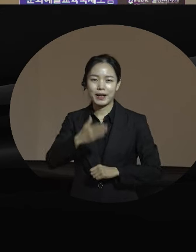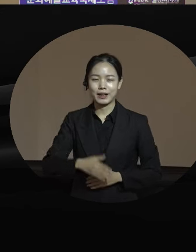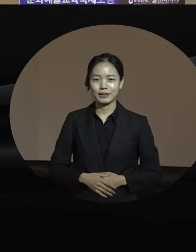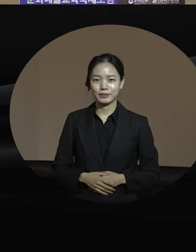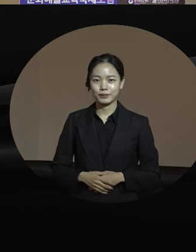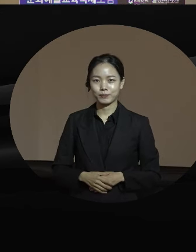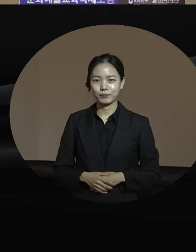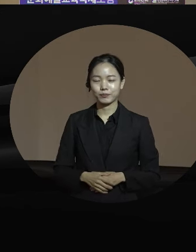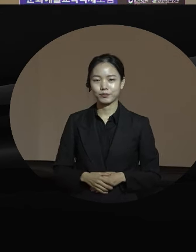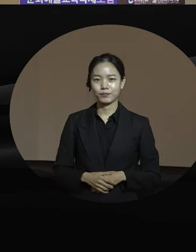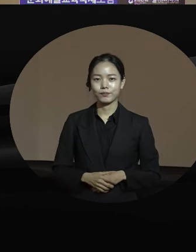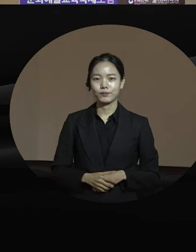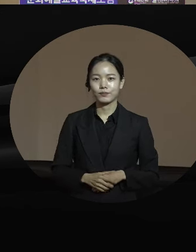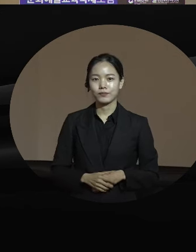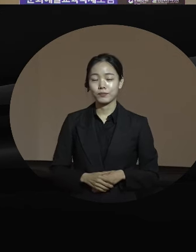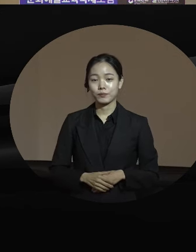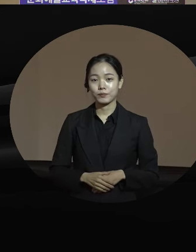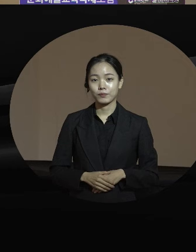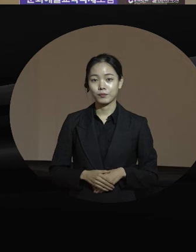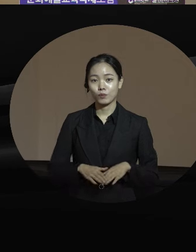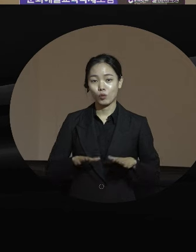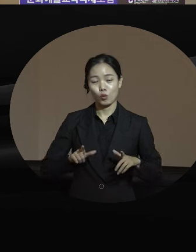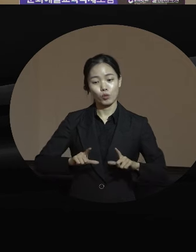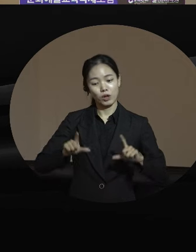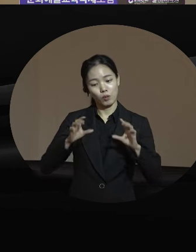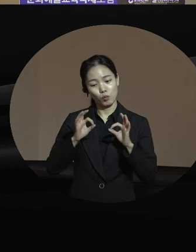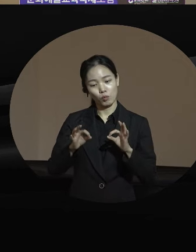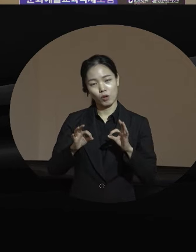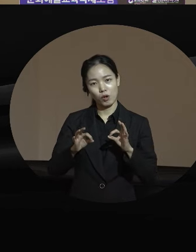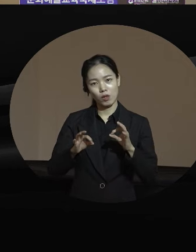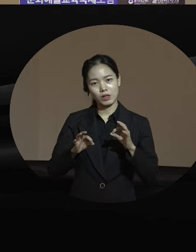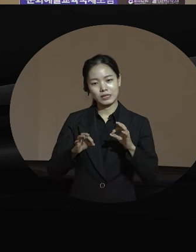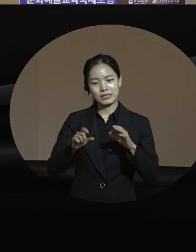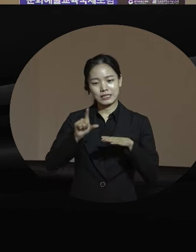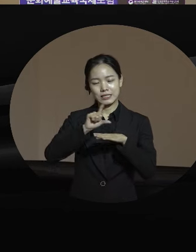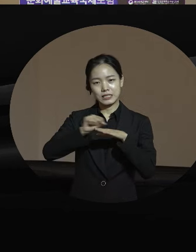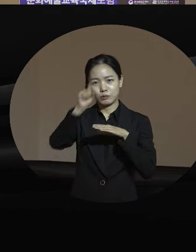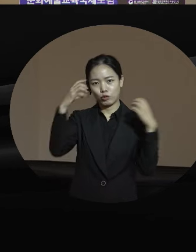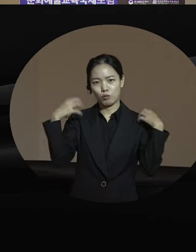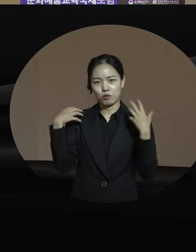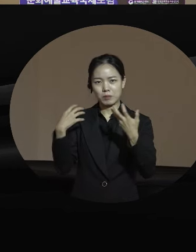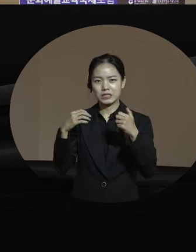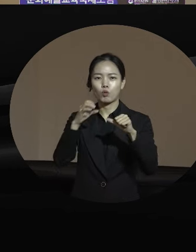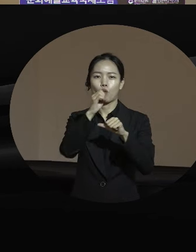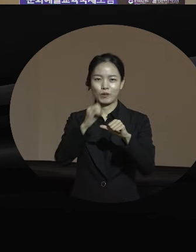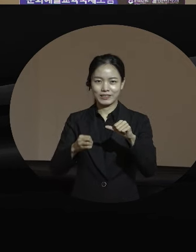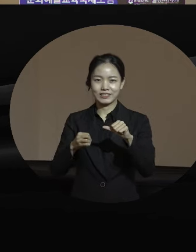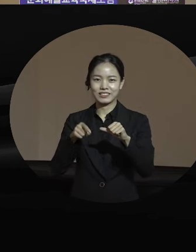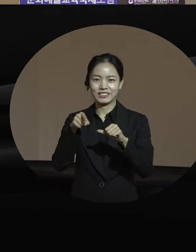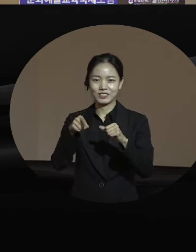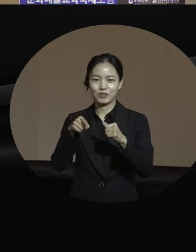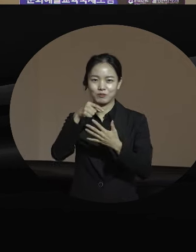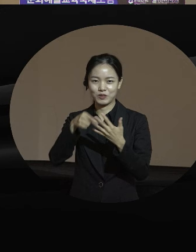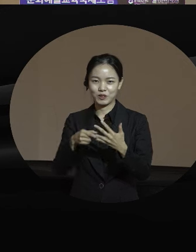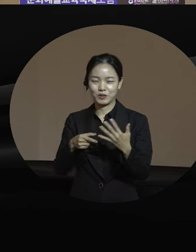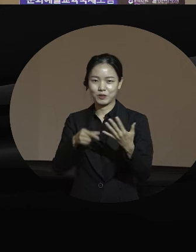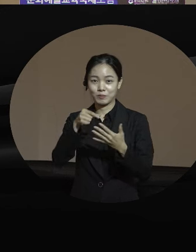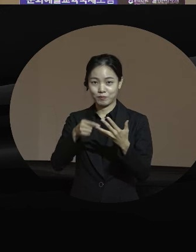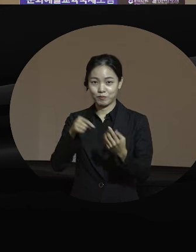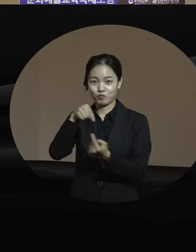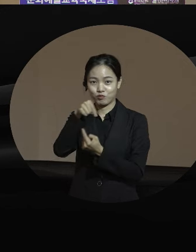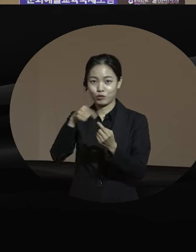year. Based on applications, the Ministry of Education and Culture has granted municipalities a funding that has